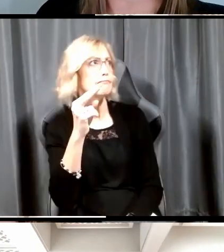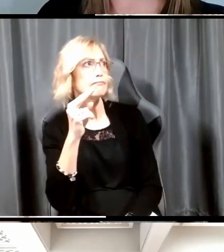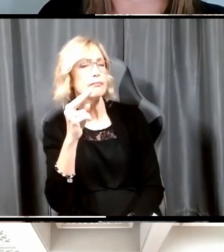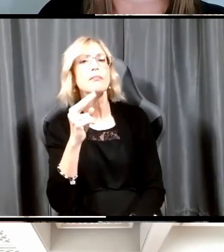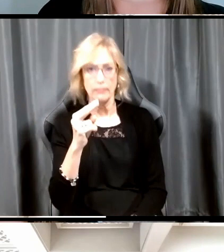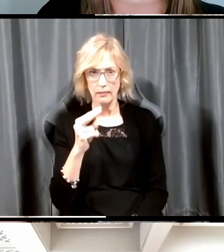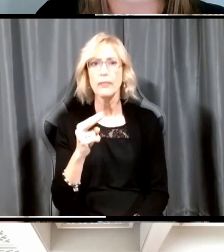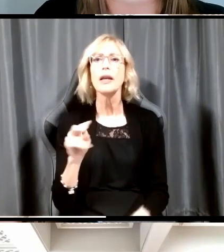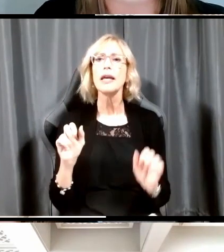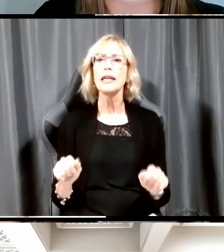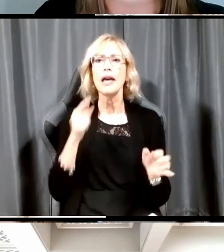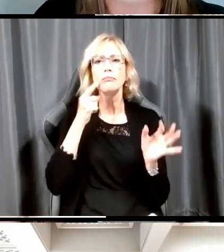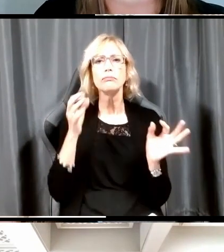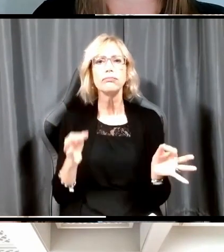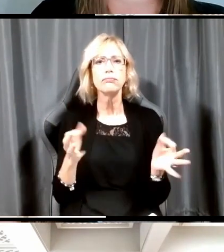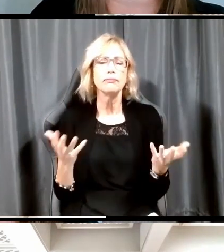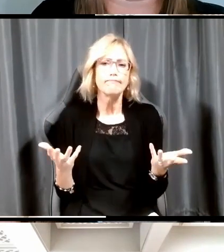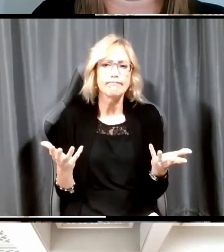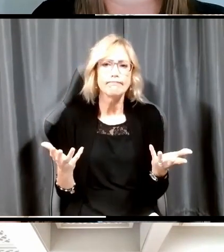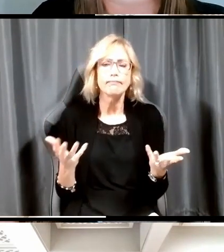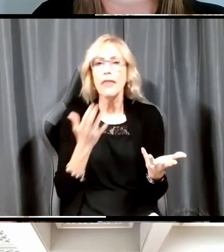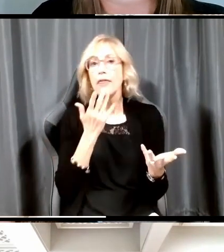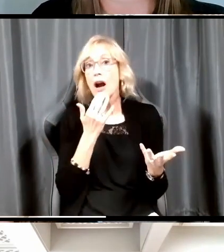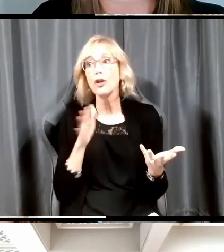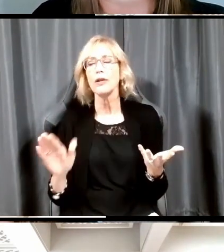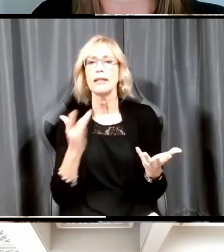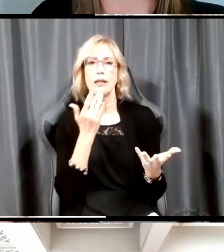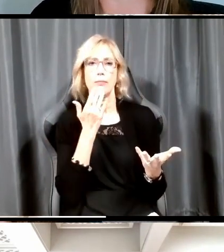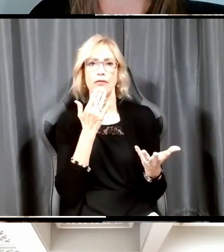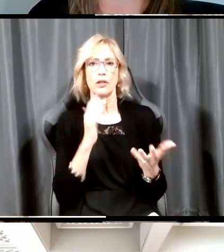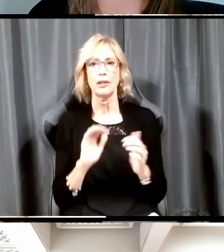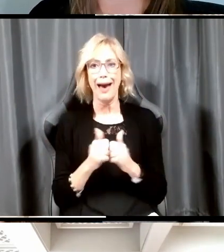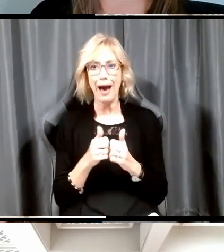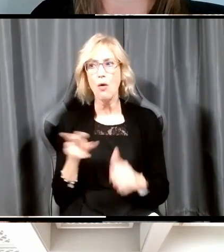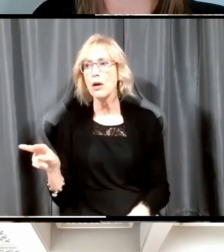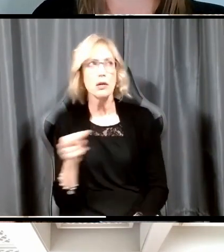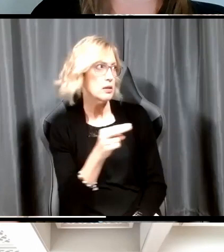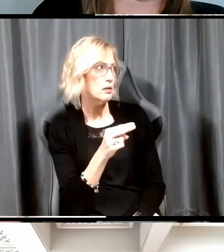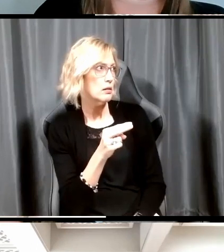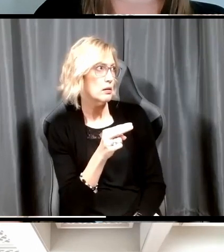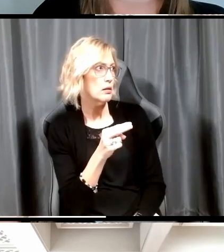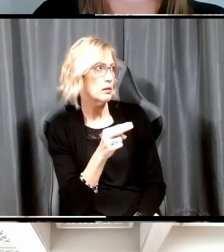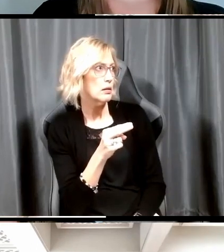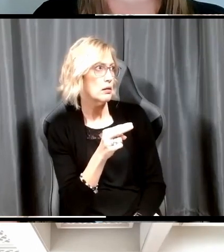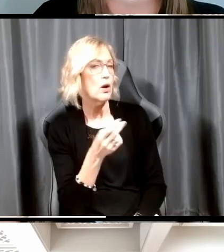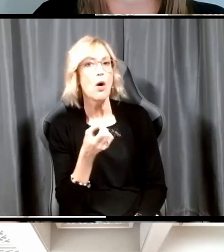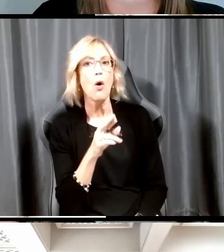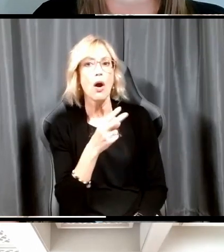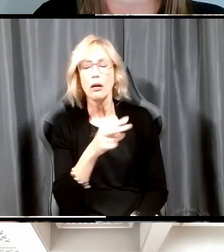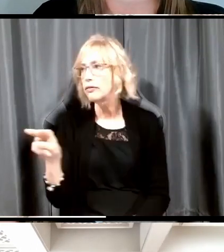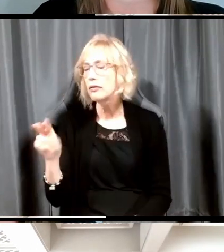kind of determine where or what color is their preference by the direction that they look at. So if